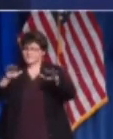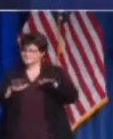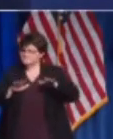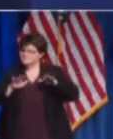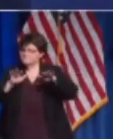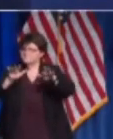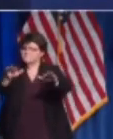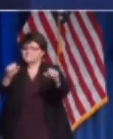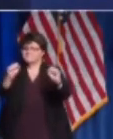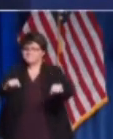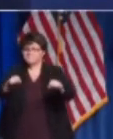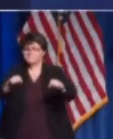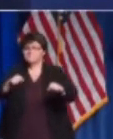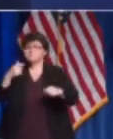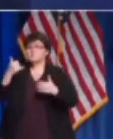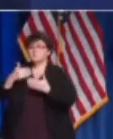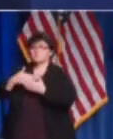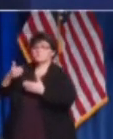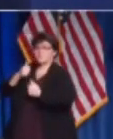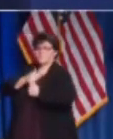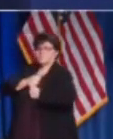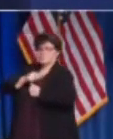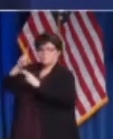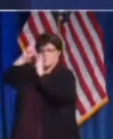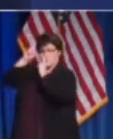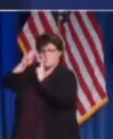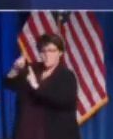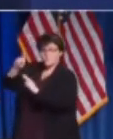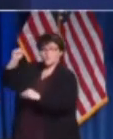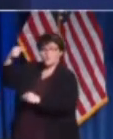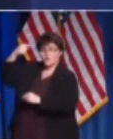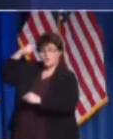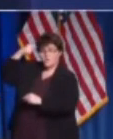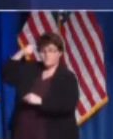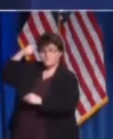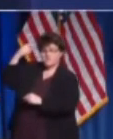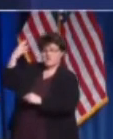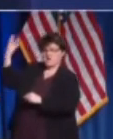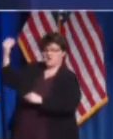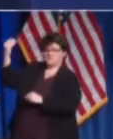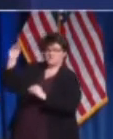military honors to the Commander-in-Chief, Governor Ned Lamont, outside the Armory.